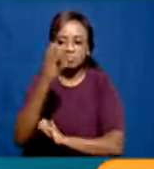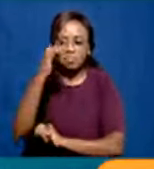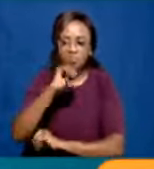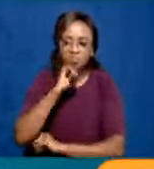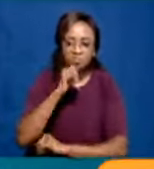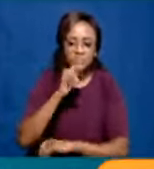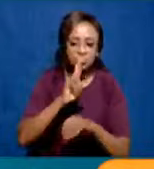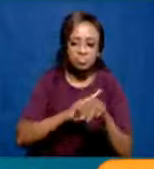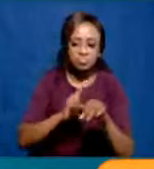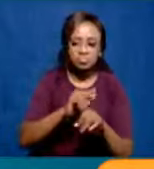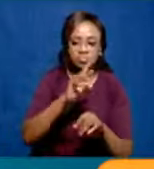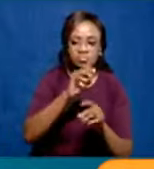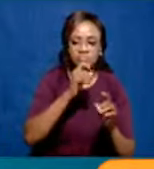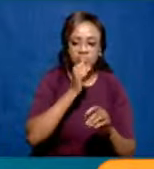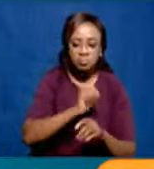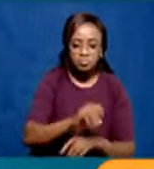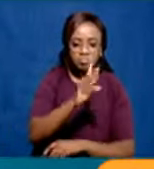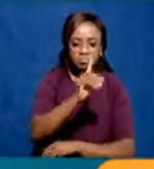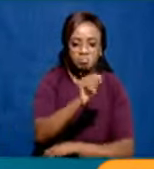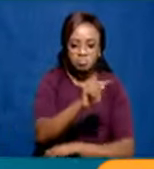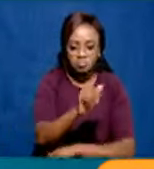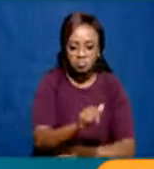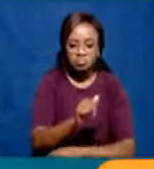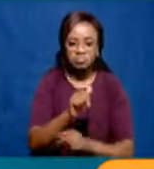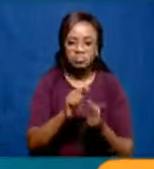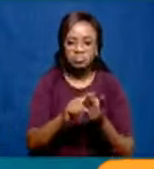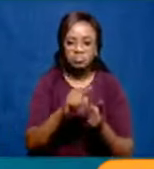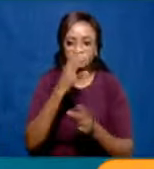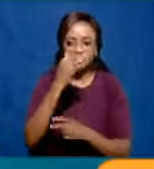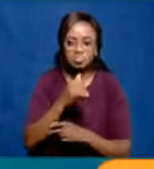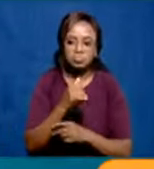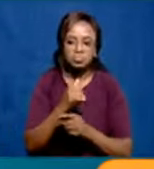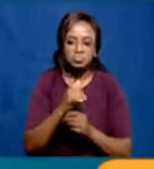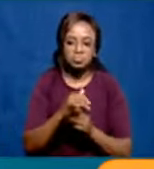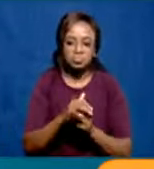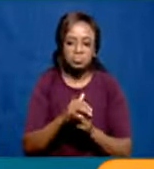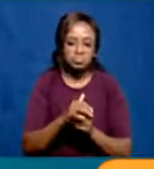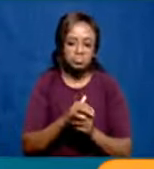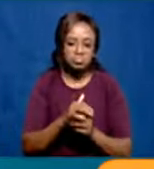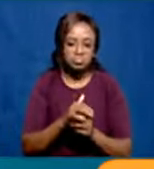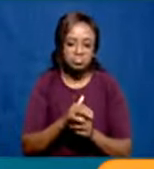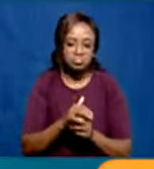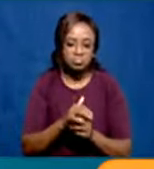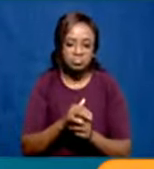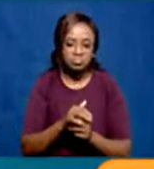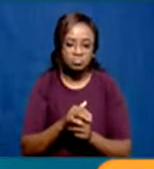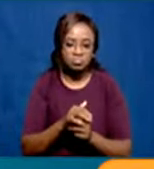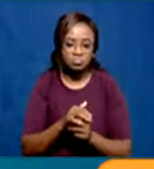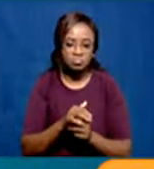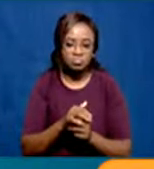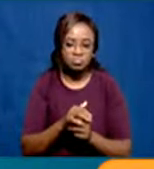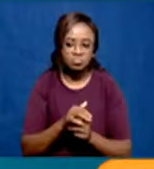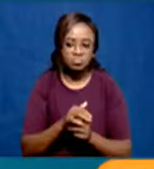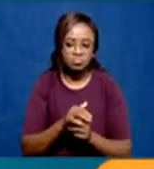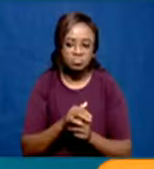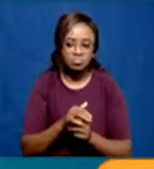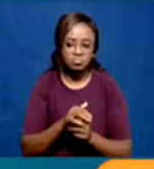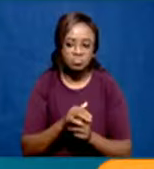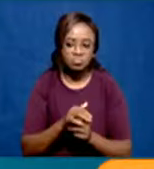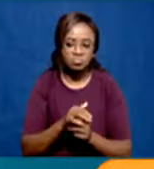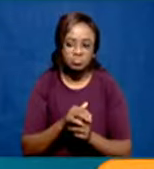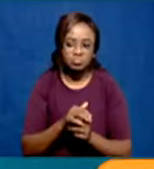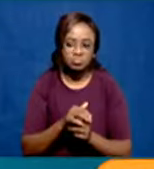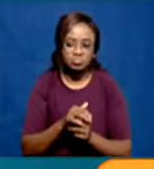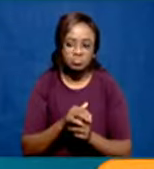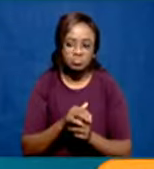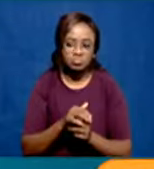old data? Why are we transitioning from, they keep coming. And those are some of the questions I'm getting from